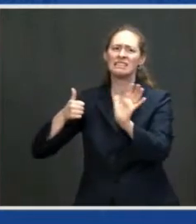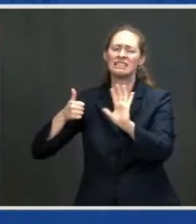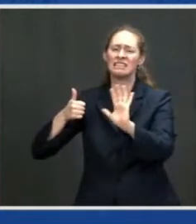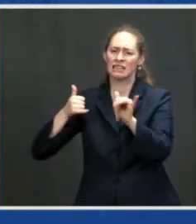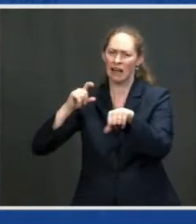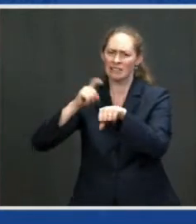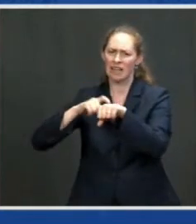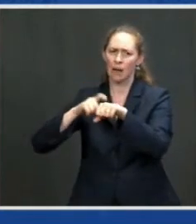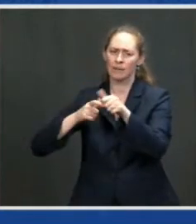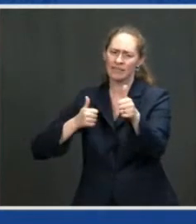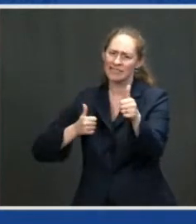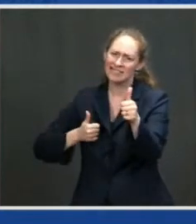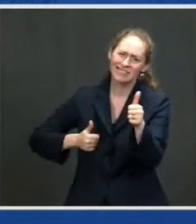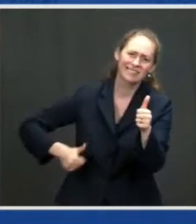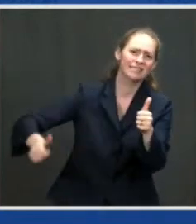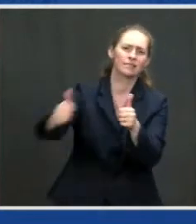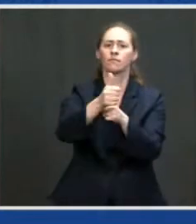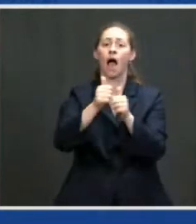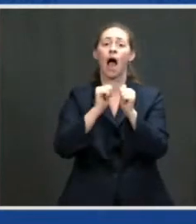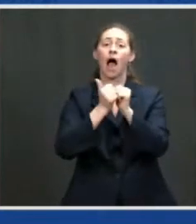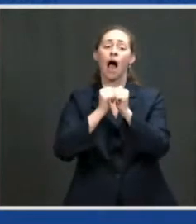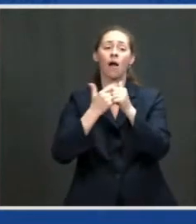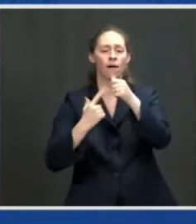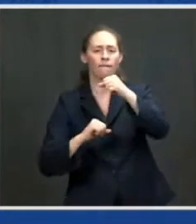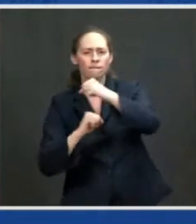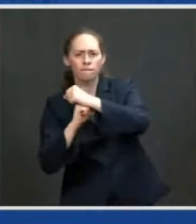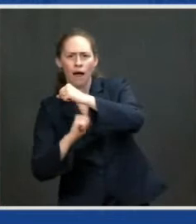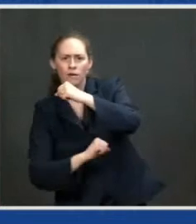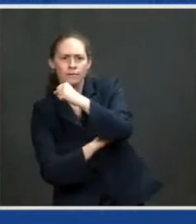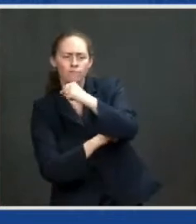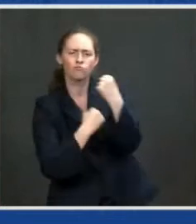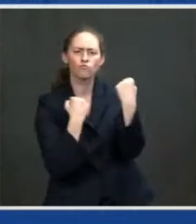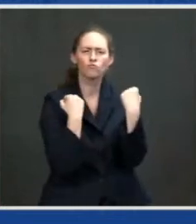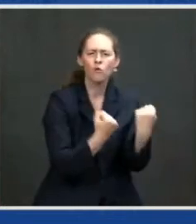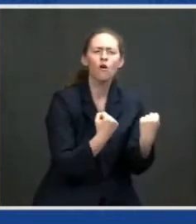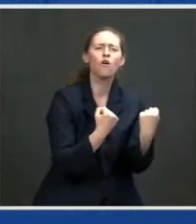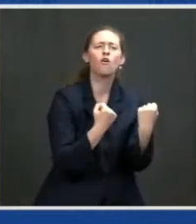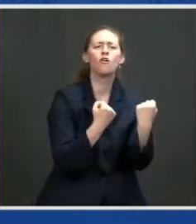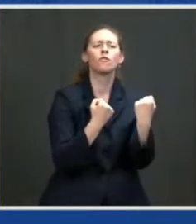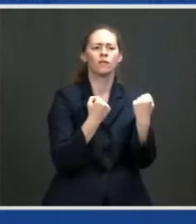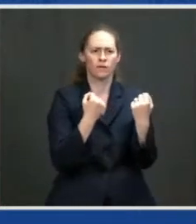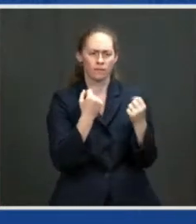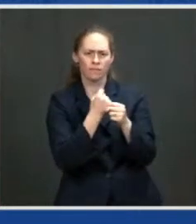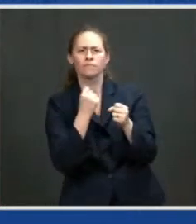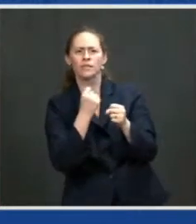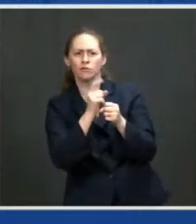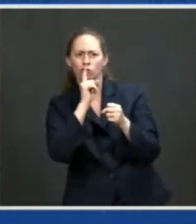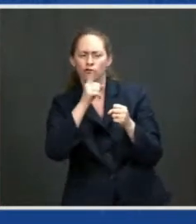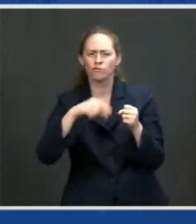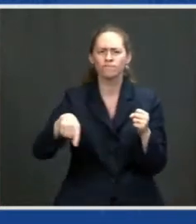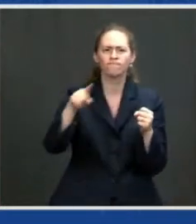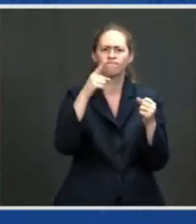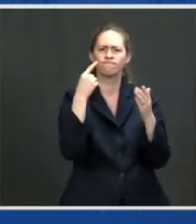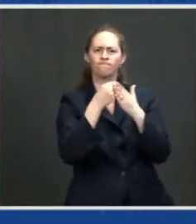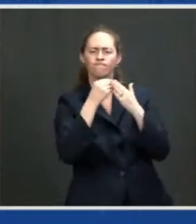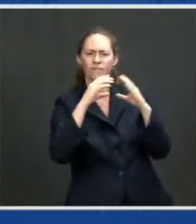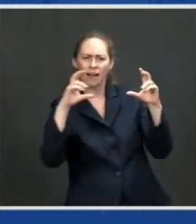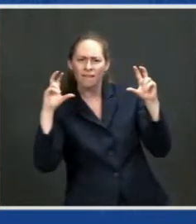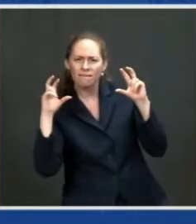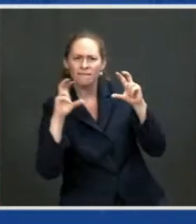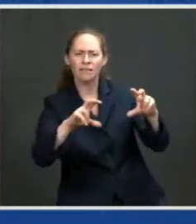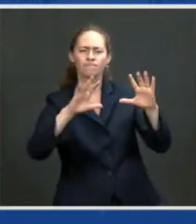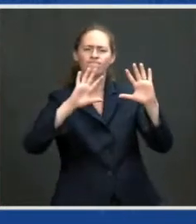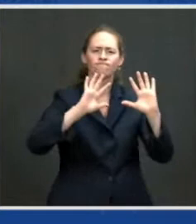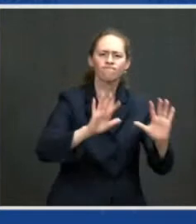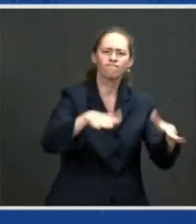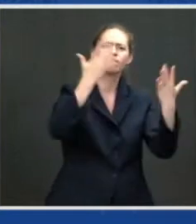to build the foundation that we've laid, to make bold investments in our families, in our communities, in our nation. We